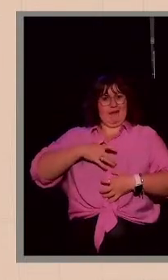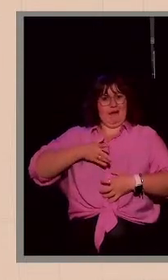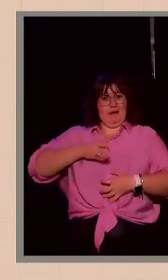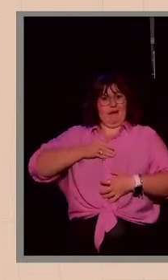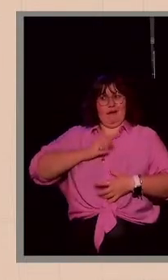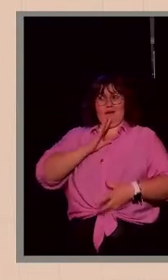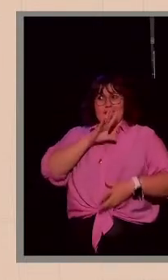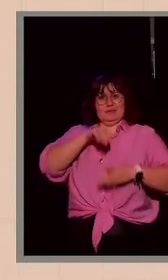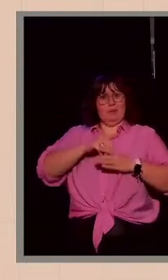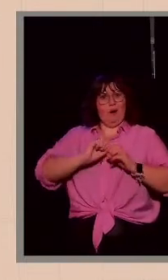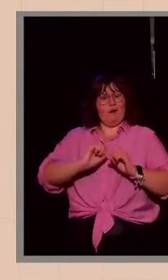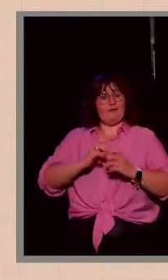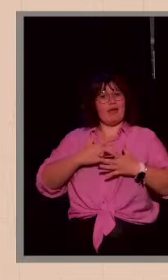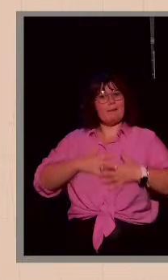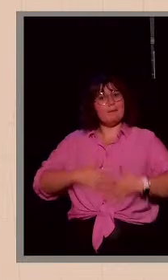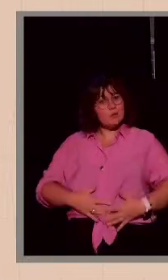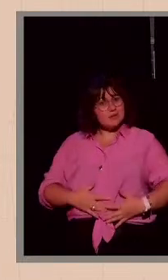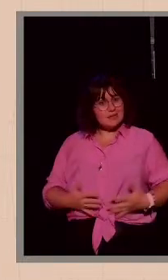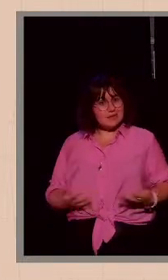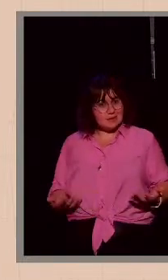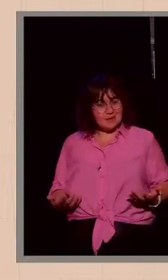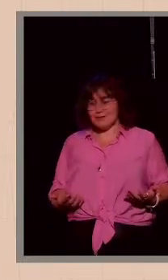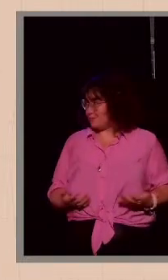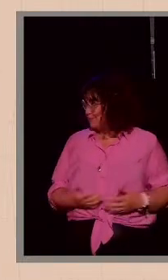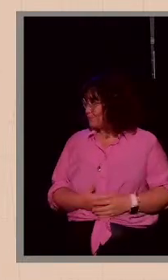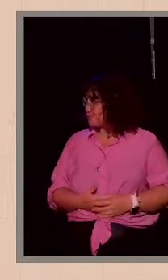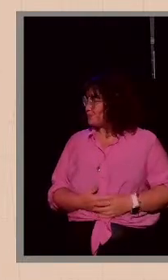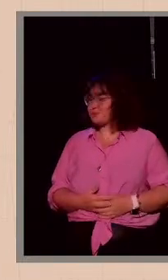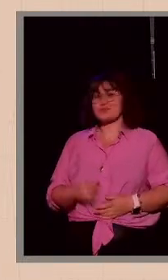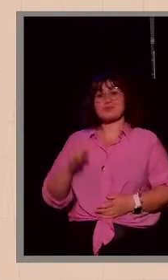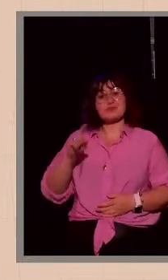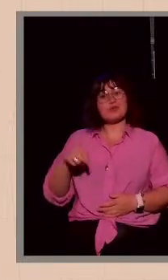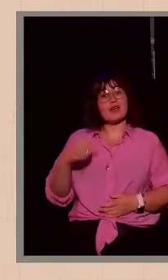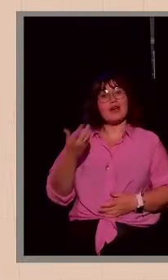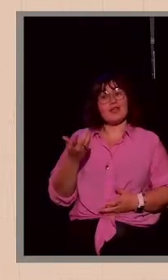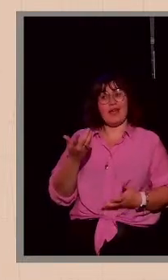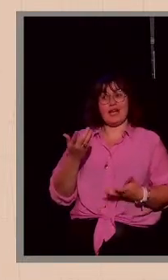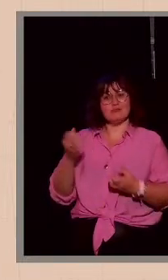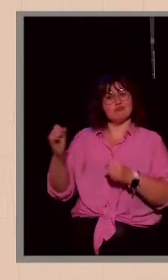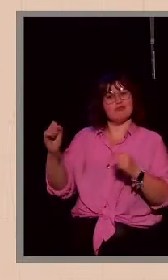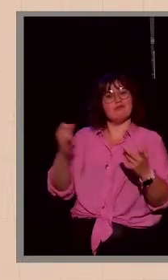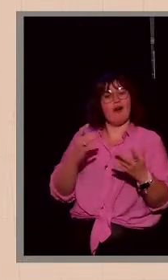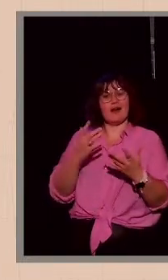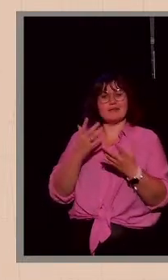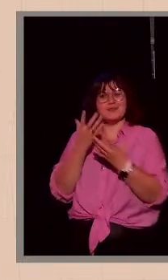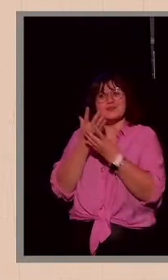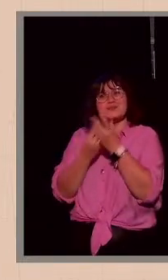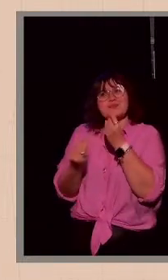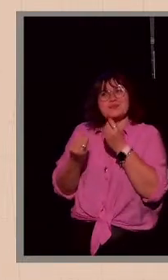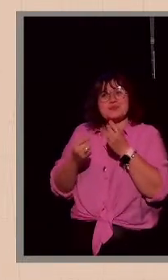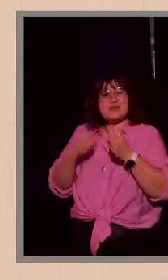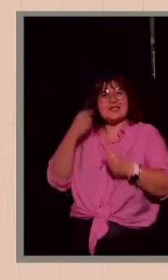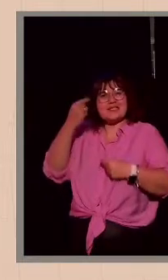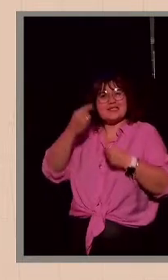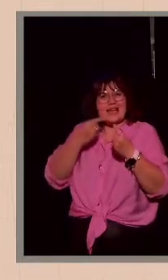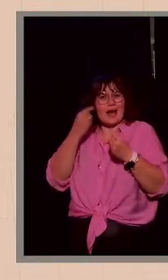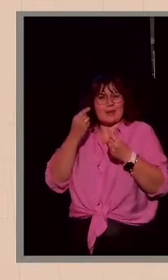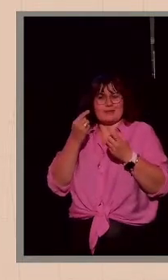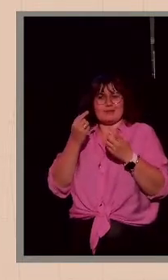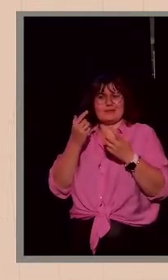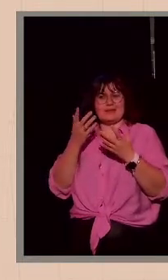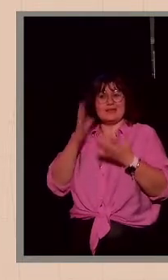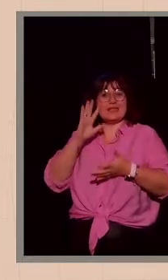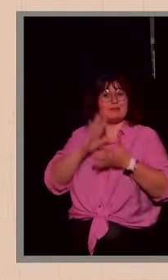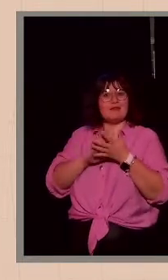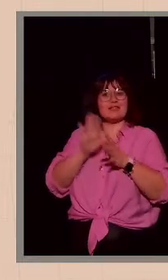body, and they provide an intimate sound experience and a bit of haptic